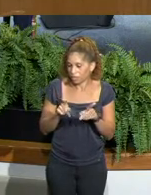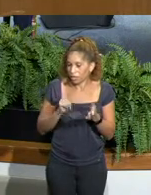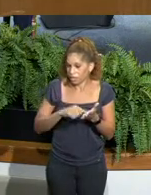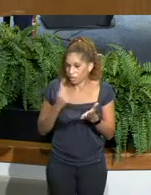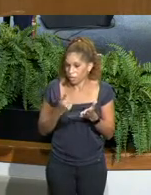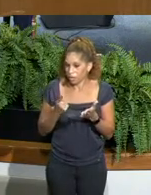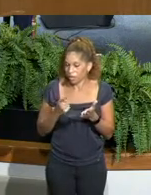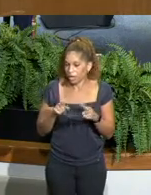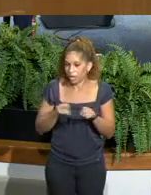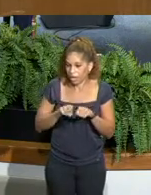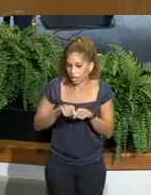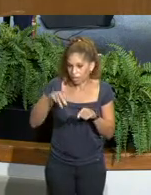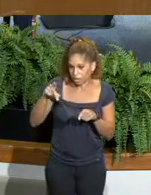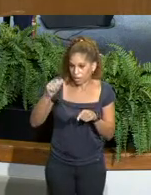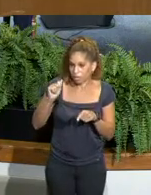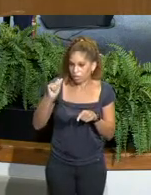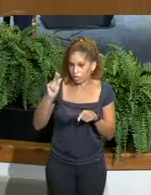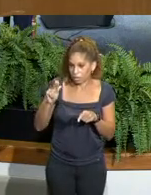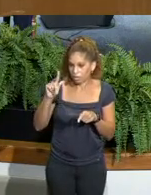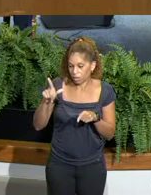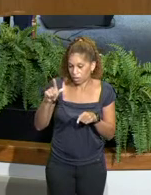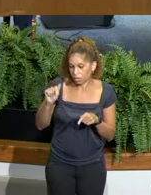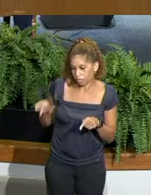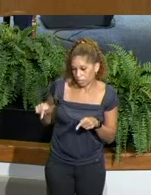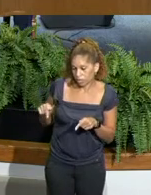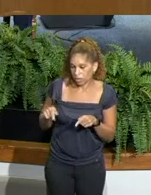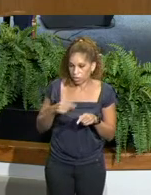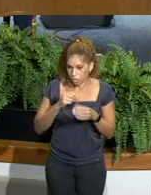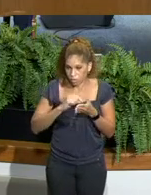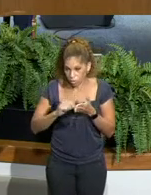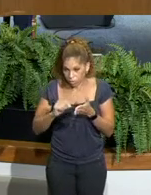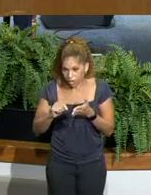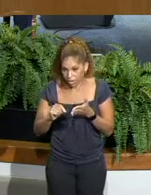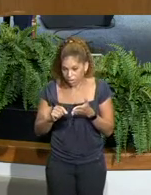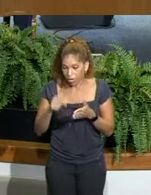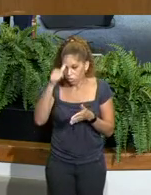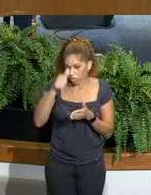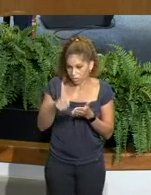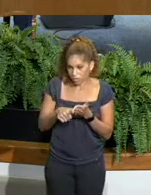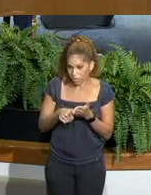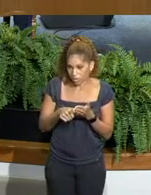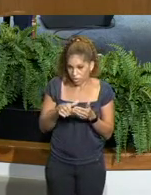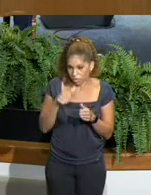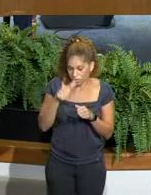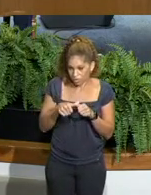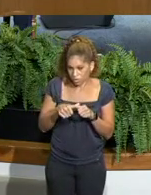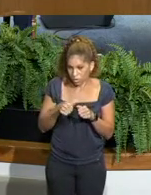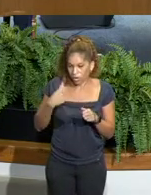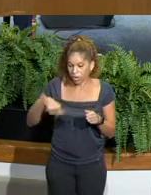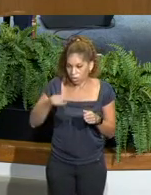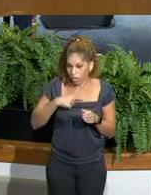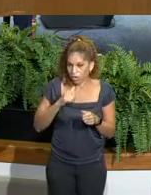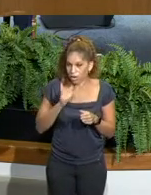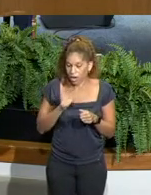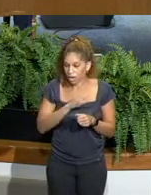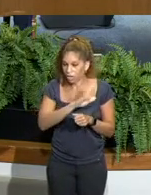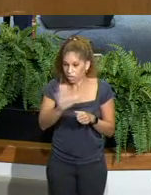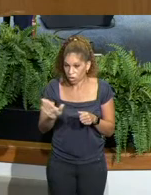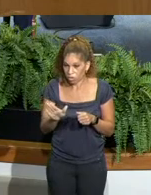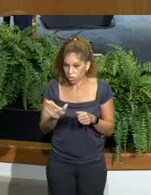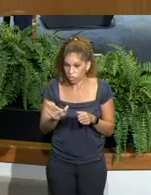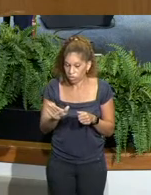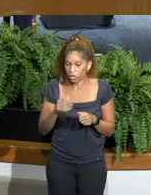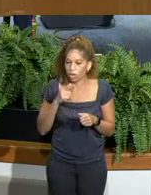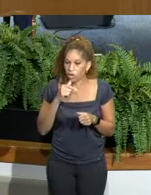somebody like Paul would write and say, remember, we are not of those who shrink back unto